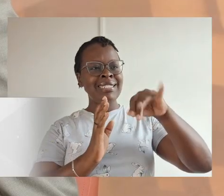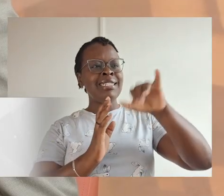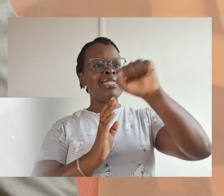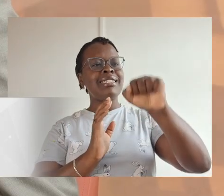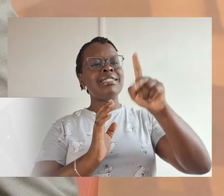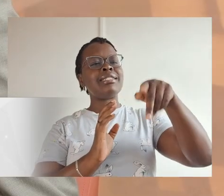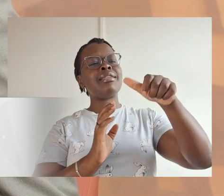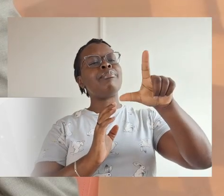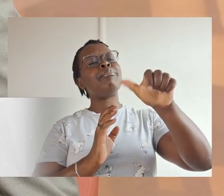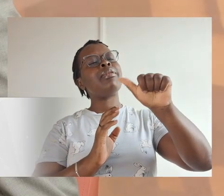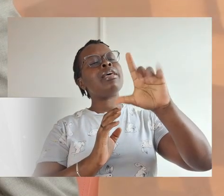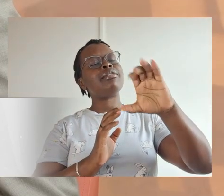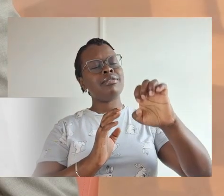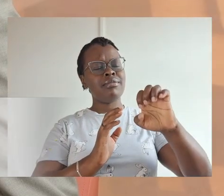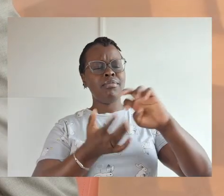any time at any moment. So